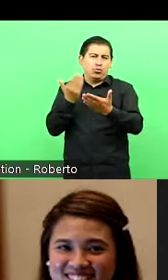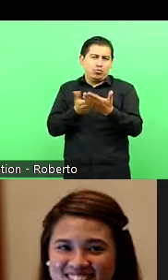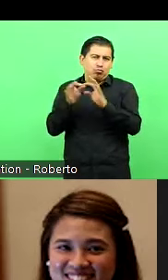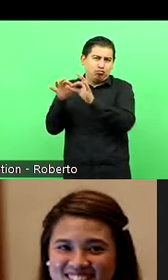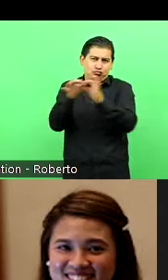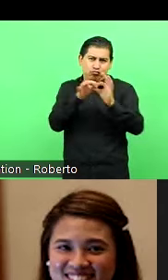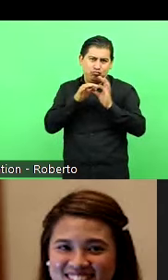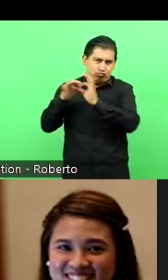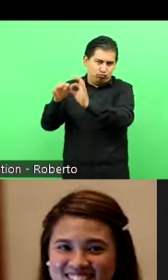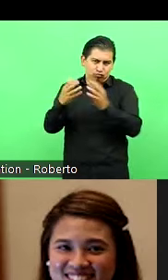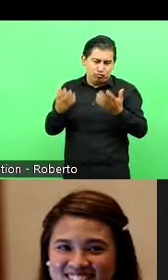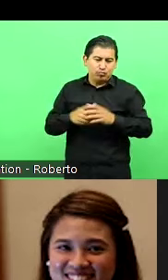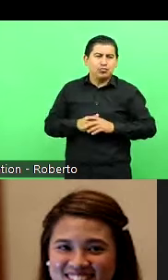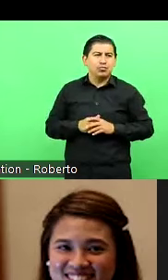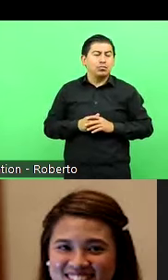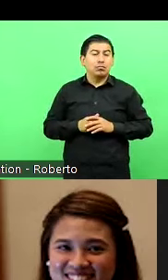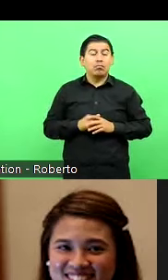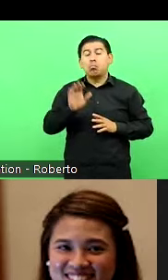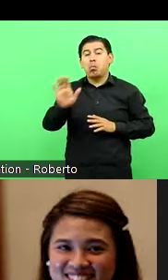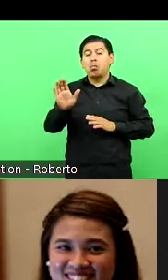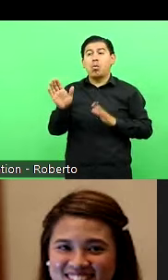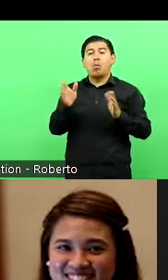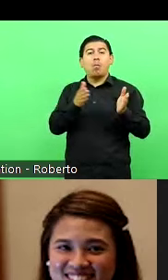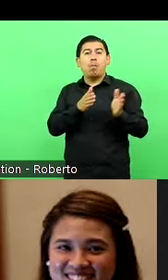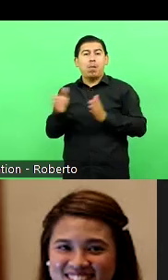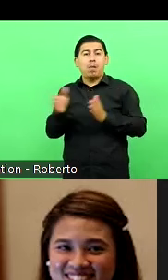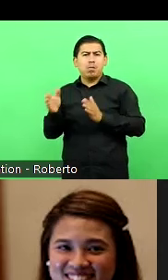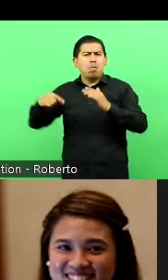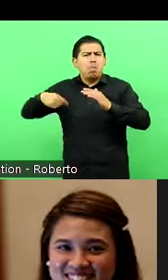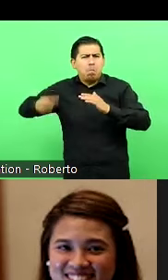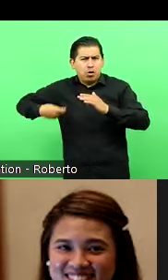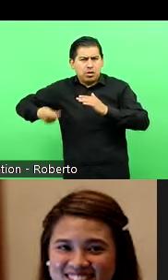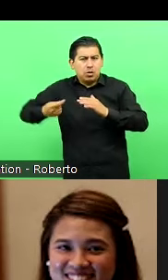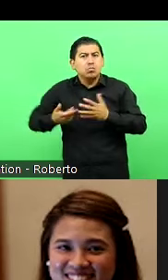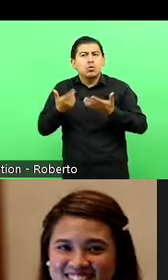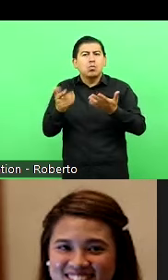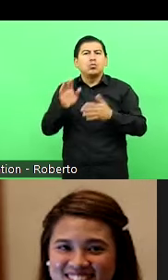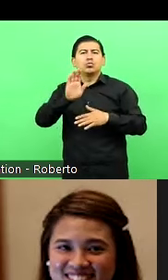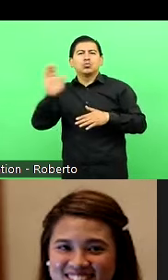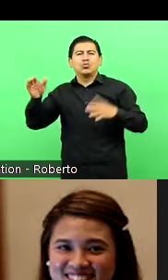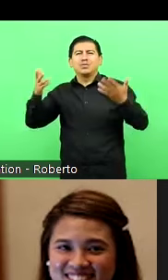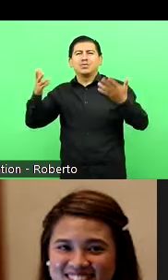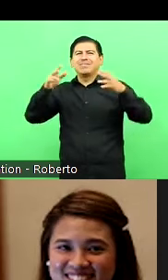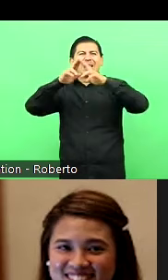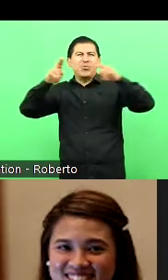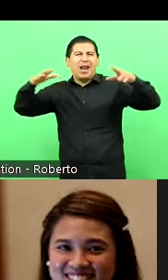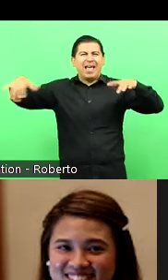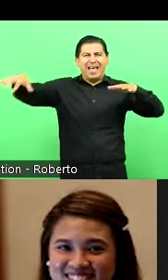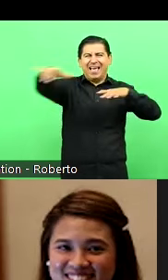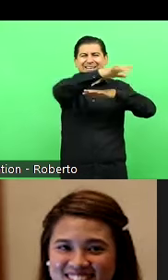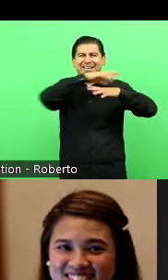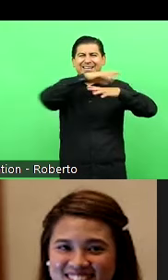warriors, 4,500 persons with disability. Now, these are the continued challenges that we